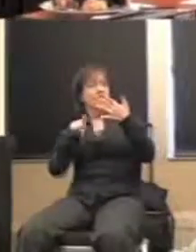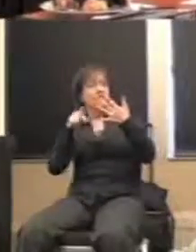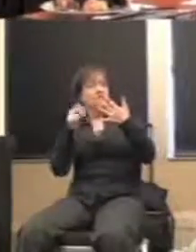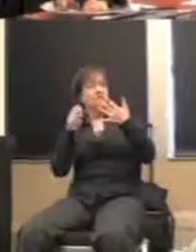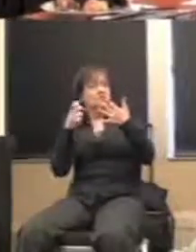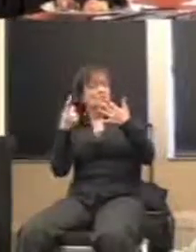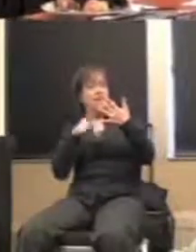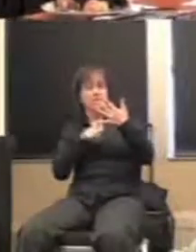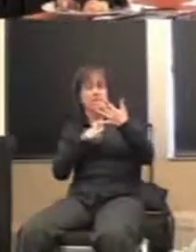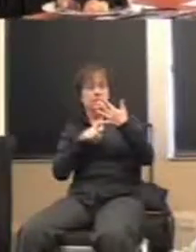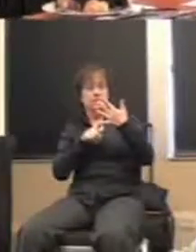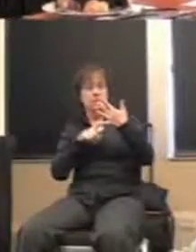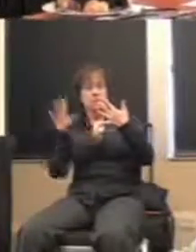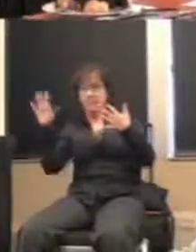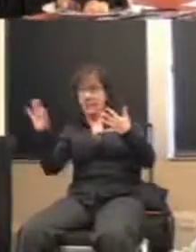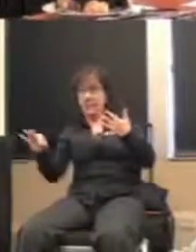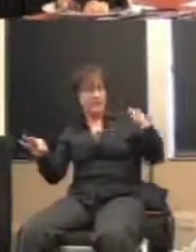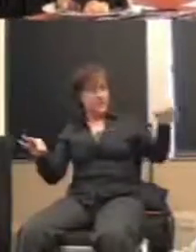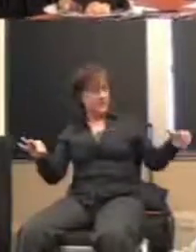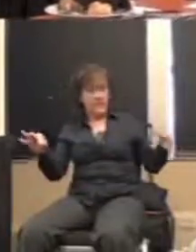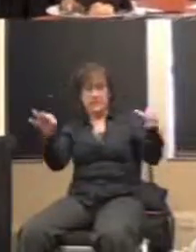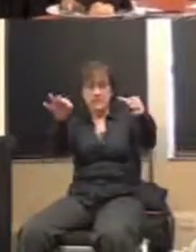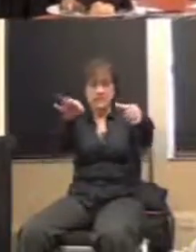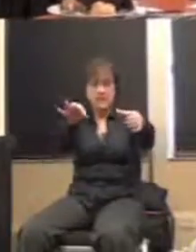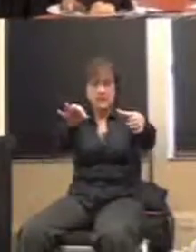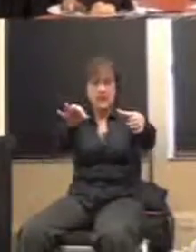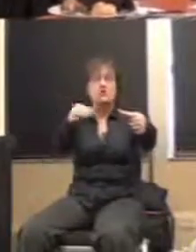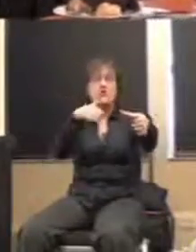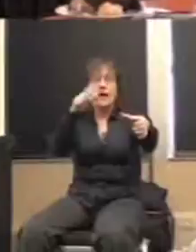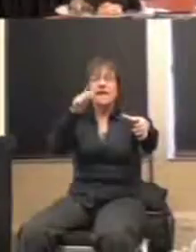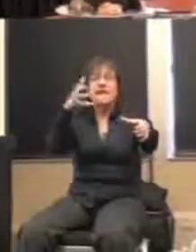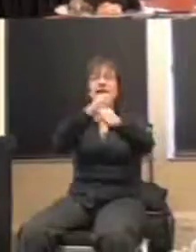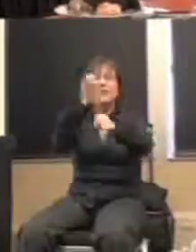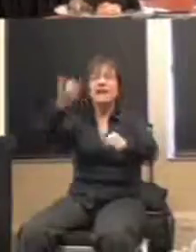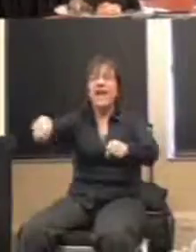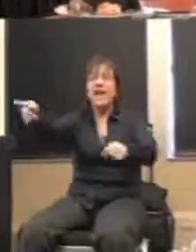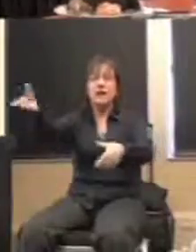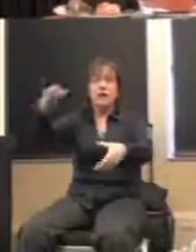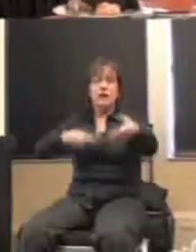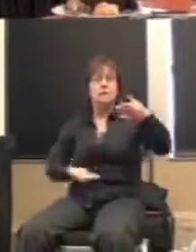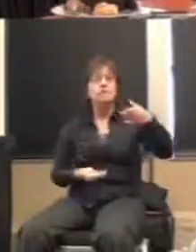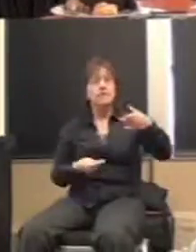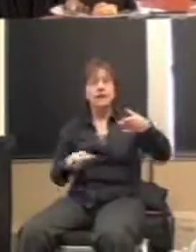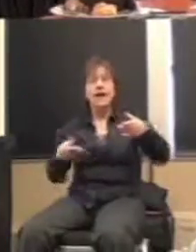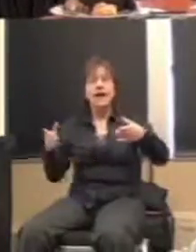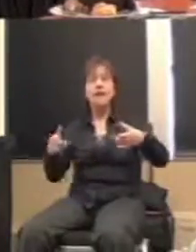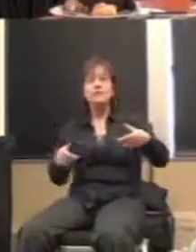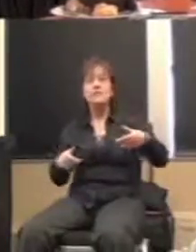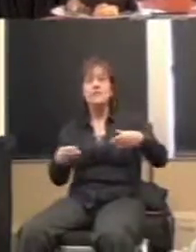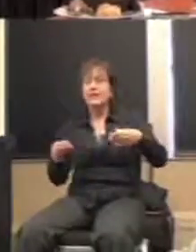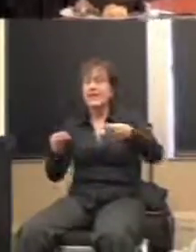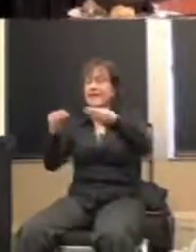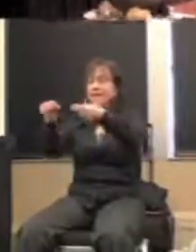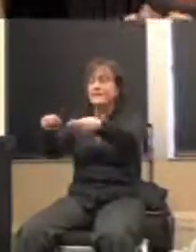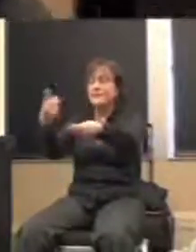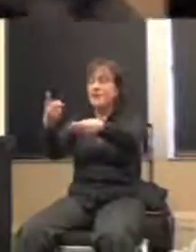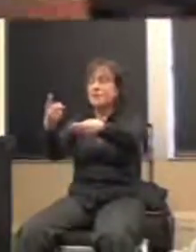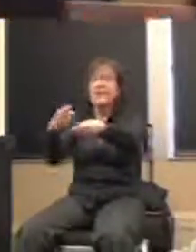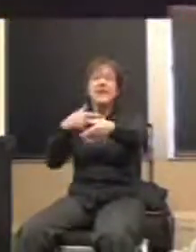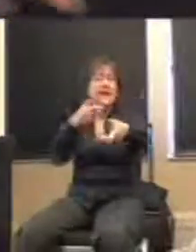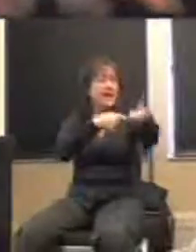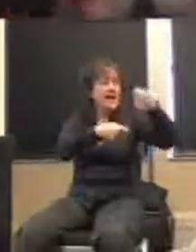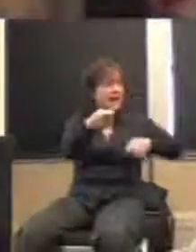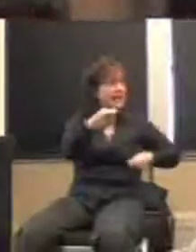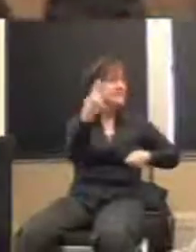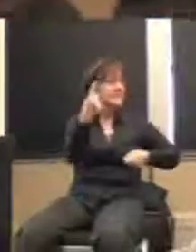Now we're just learning that I have to hand you this to get that thing that I want. I have to hand you something. It could be. When I do it, I try to